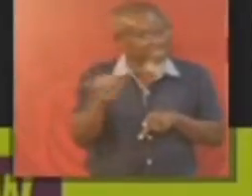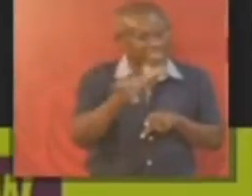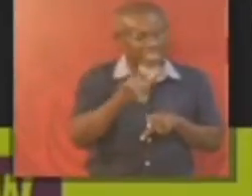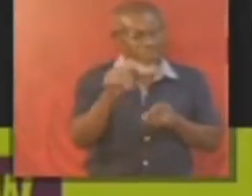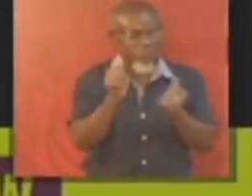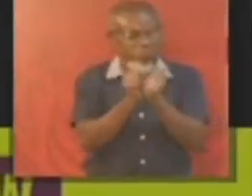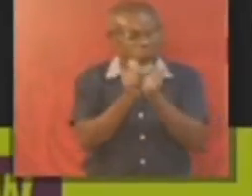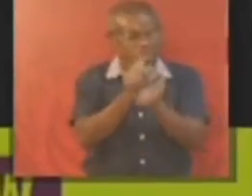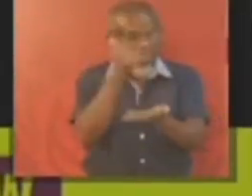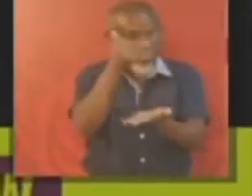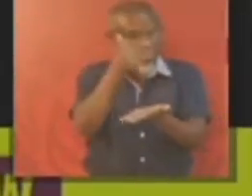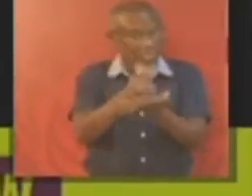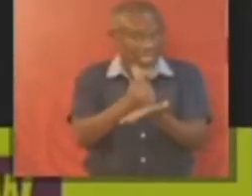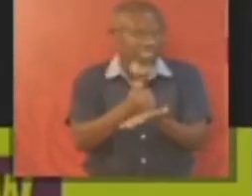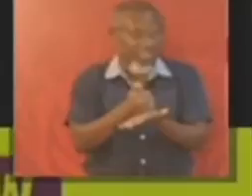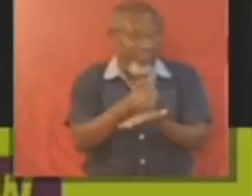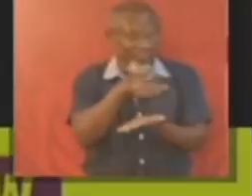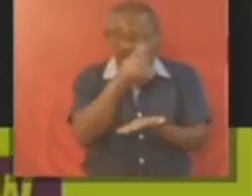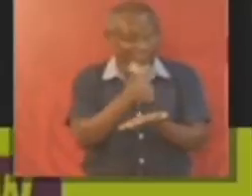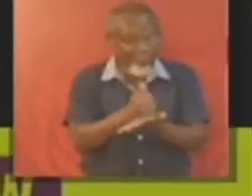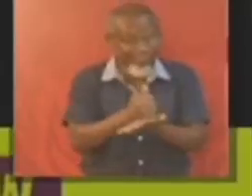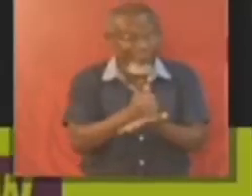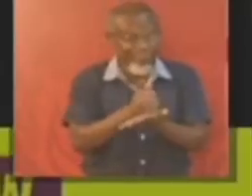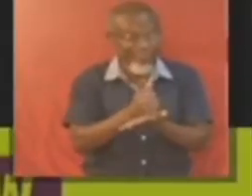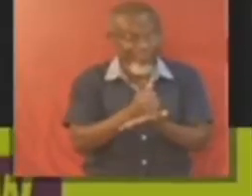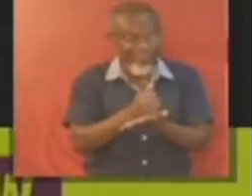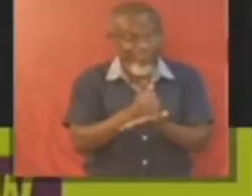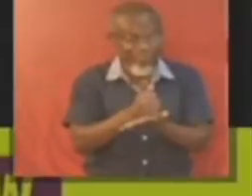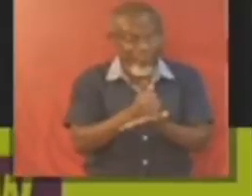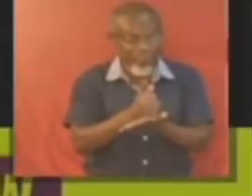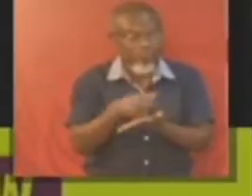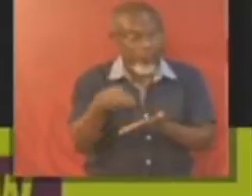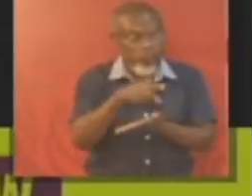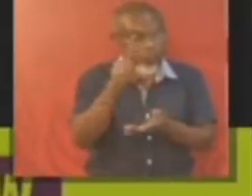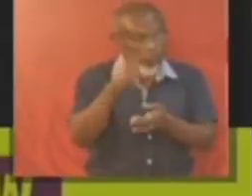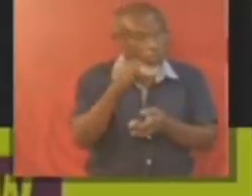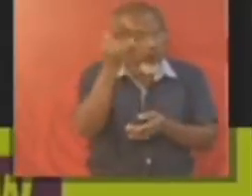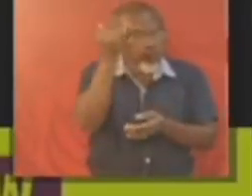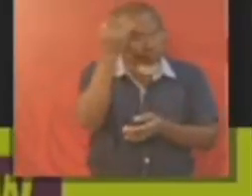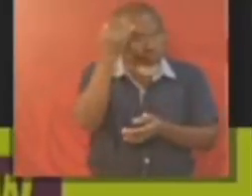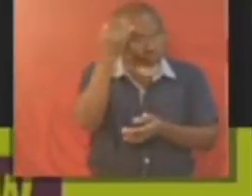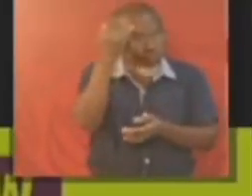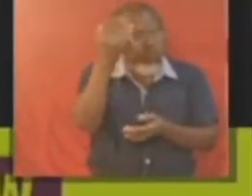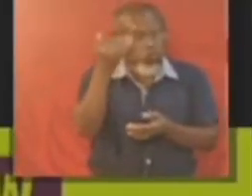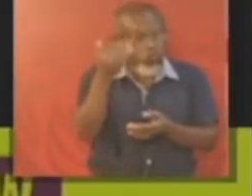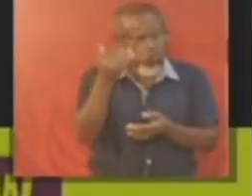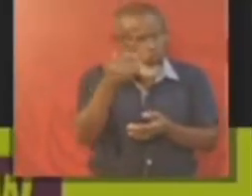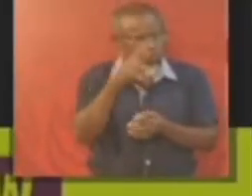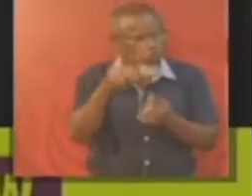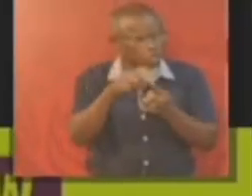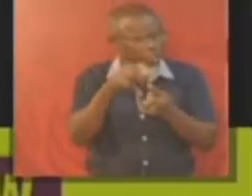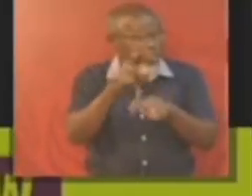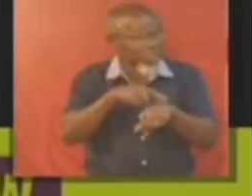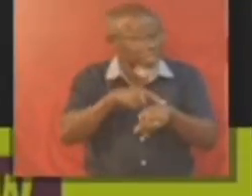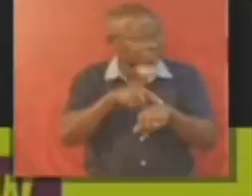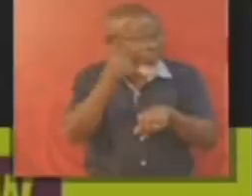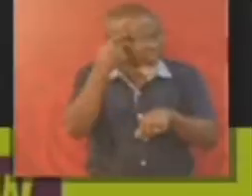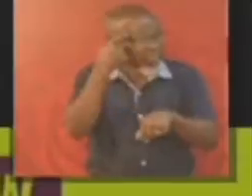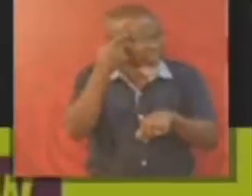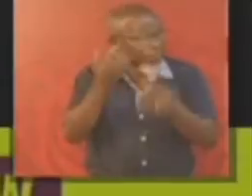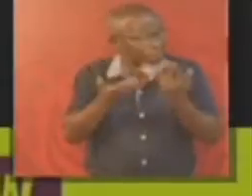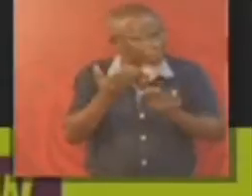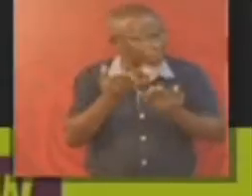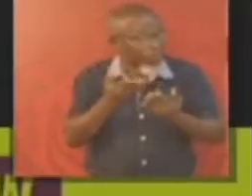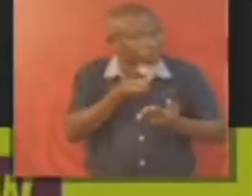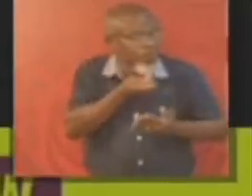So, you have to know your bank, you have to know your grocery, your shop, your parlor. What are the times that people are less likely to go? Even by day, you may know that